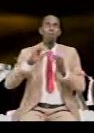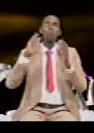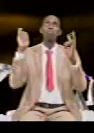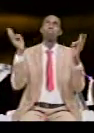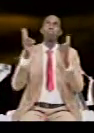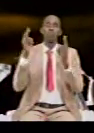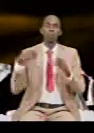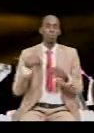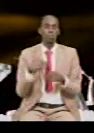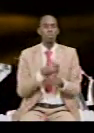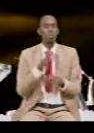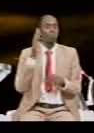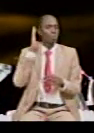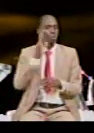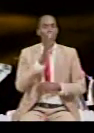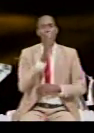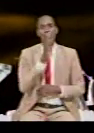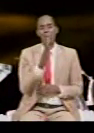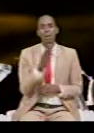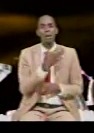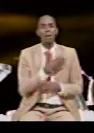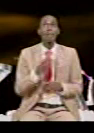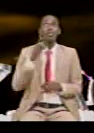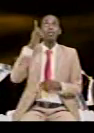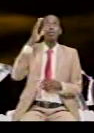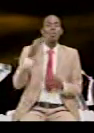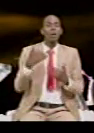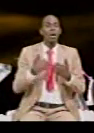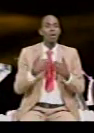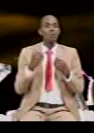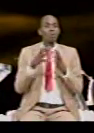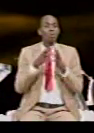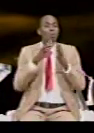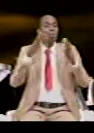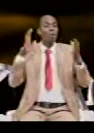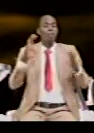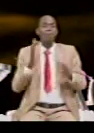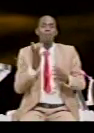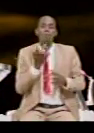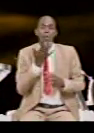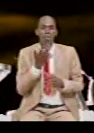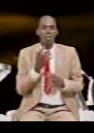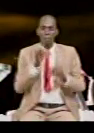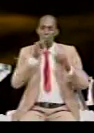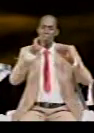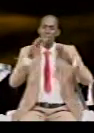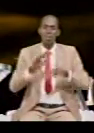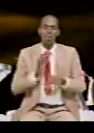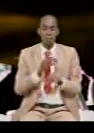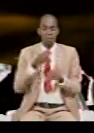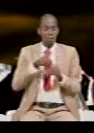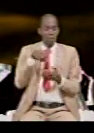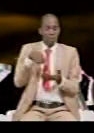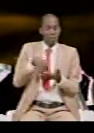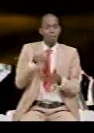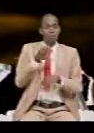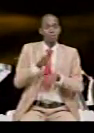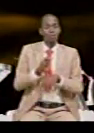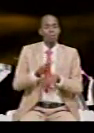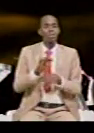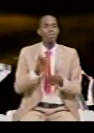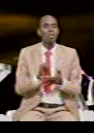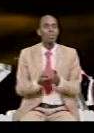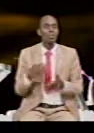be. And God has so much favored us, blessed us in this ministry, that